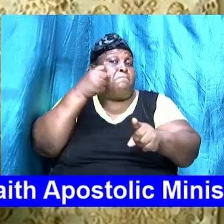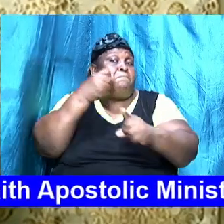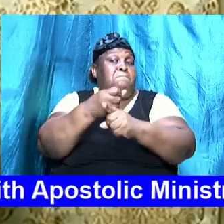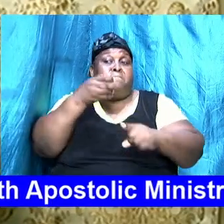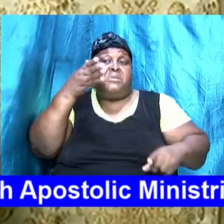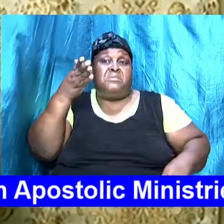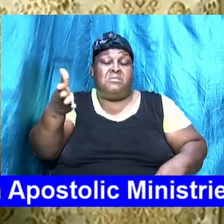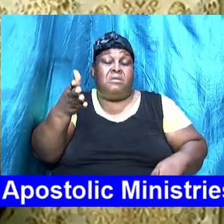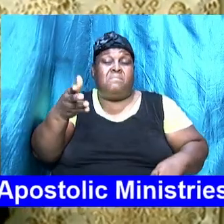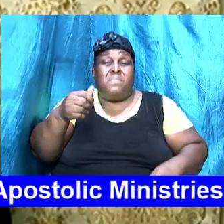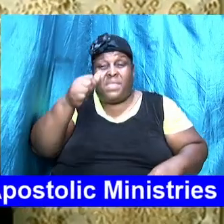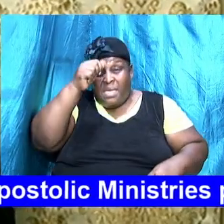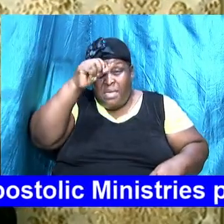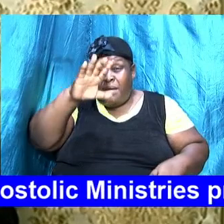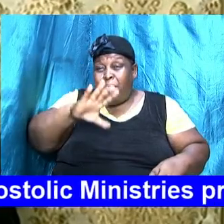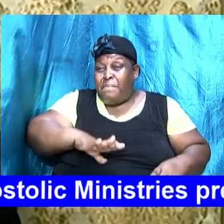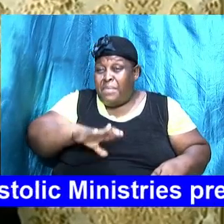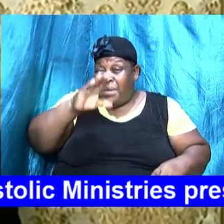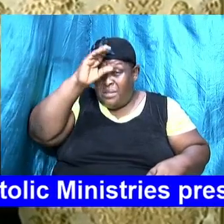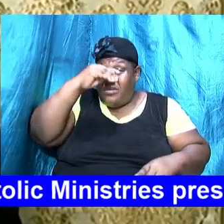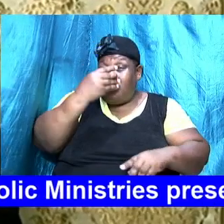And men with your sons